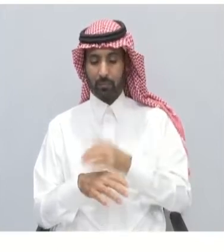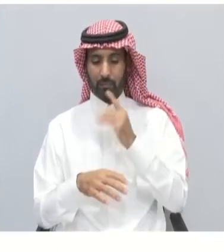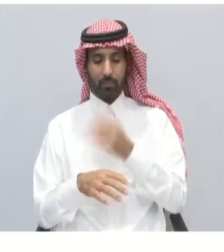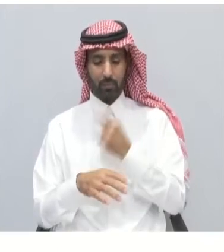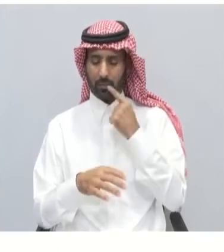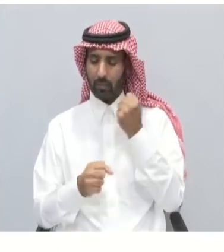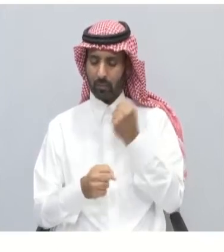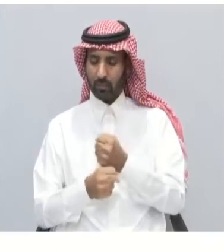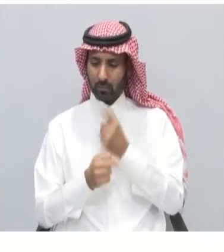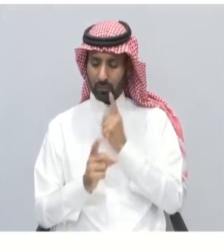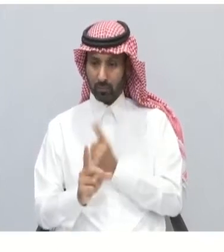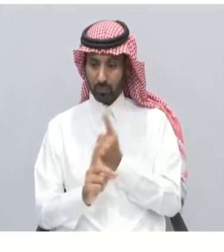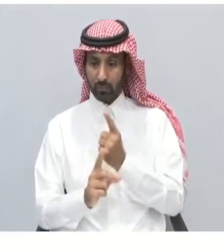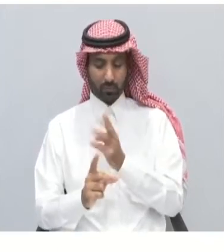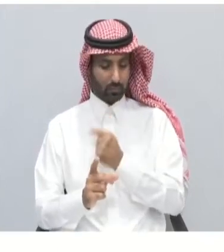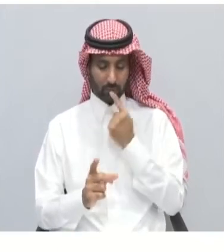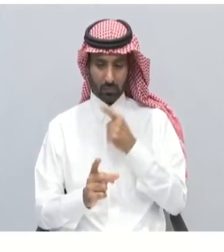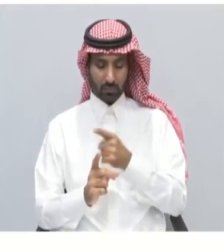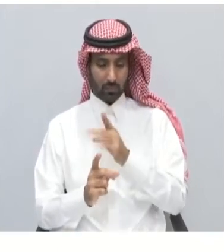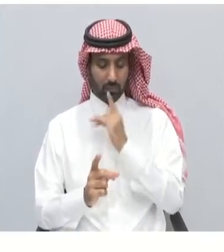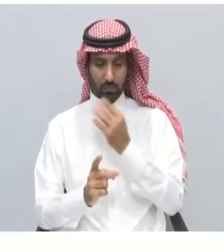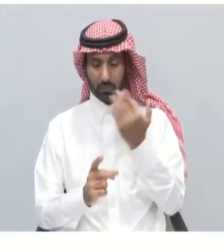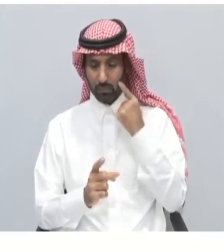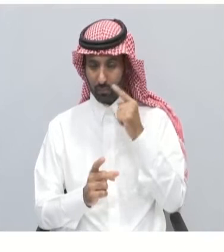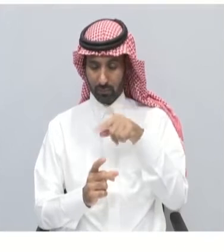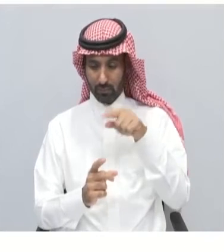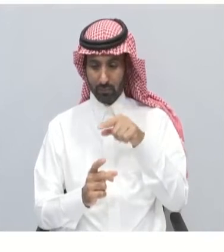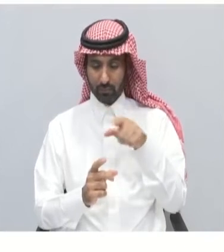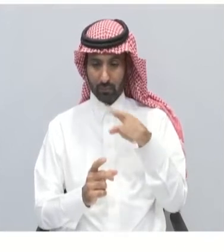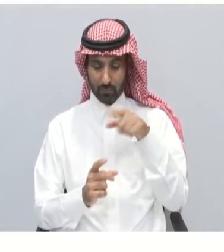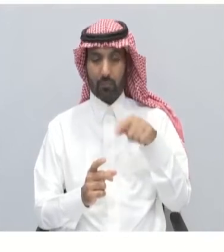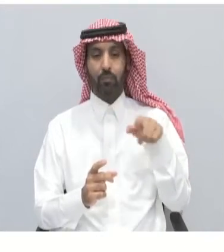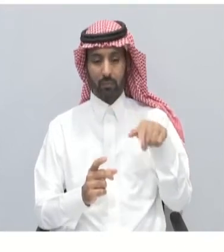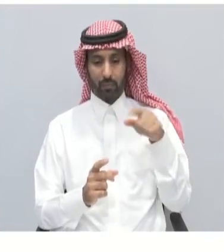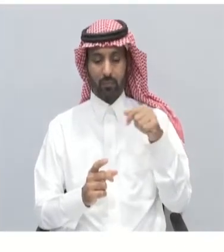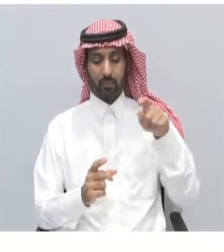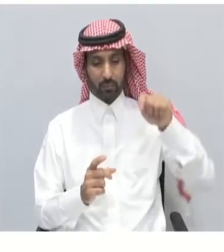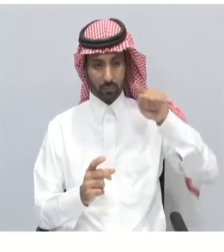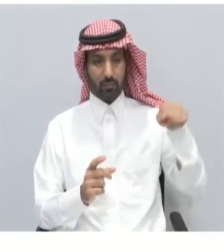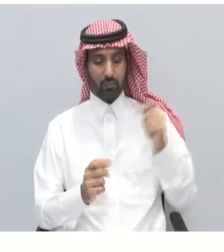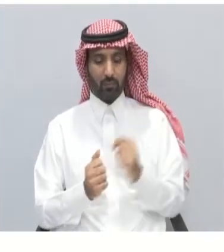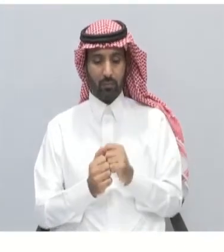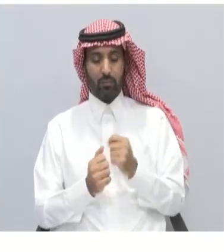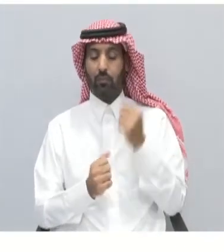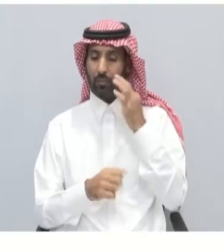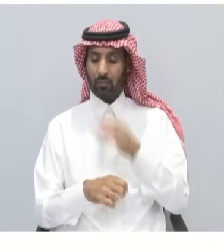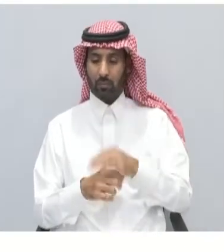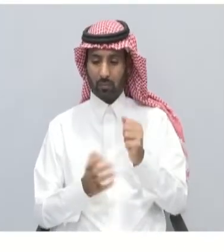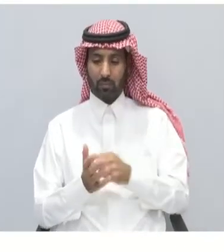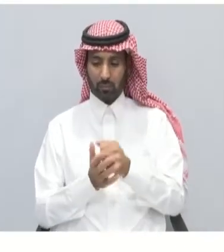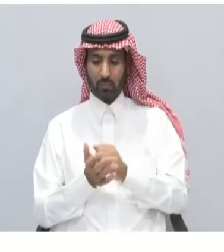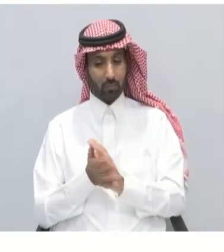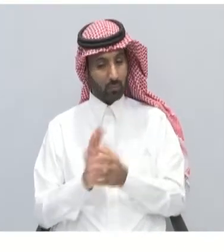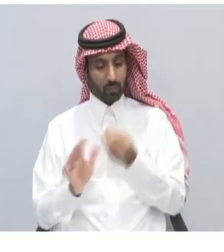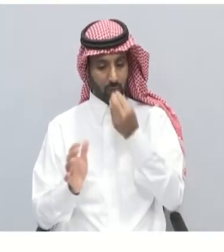don't wait their turn, it's mentioned there, so it's true. People who do the dishes right